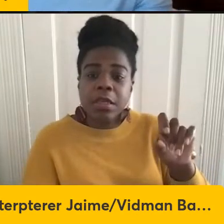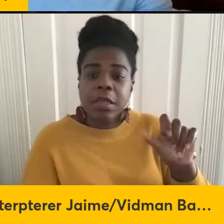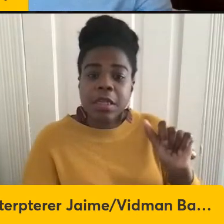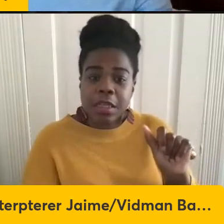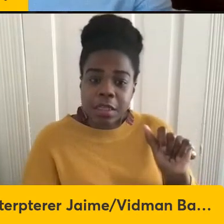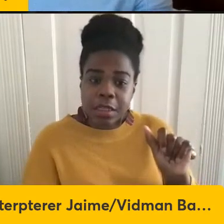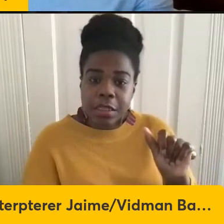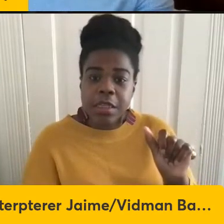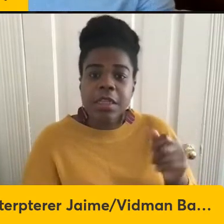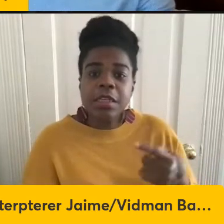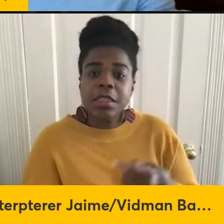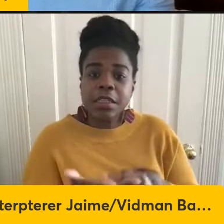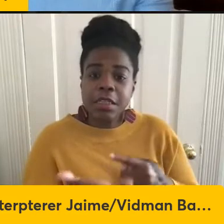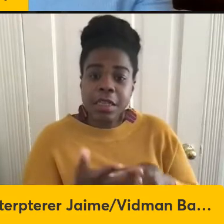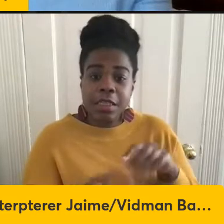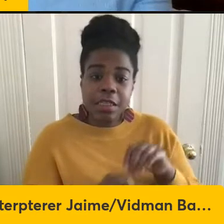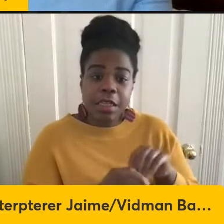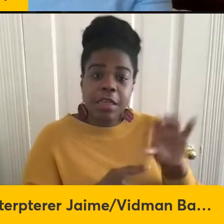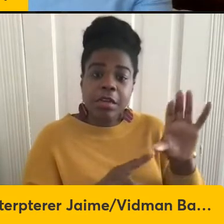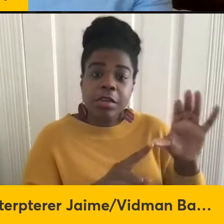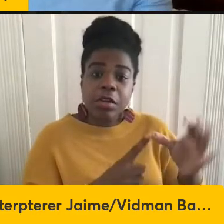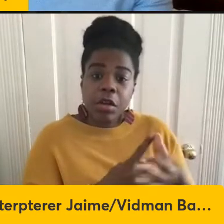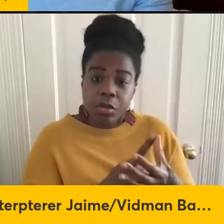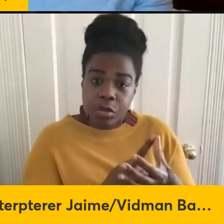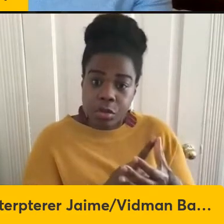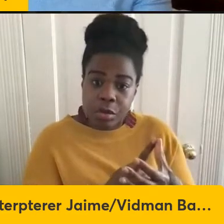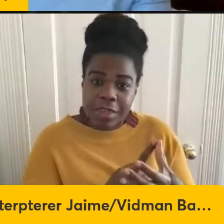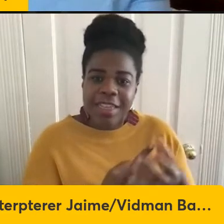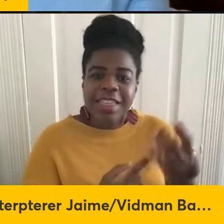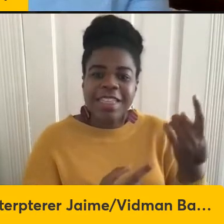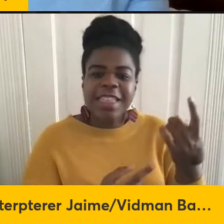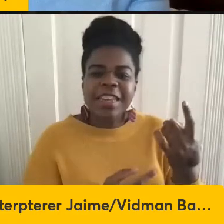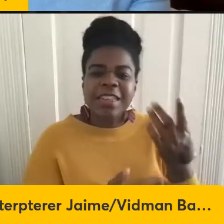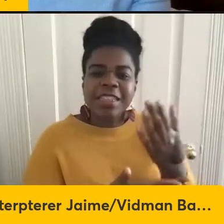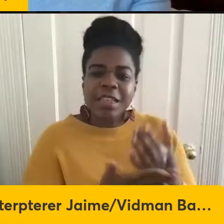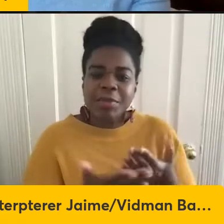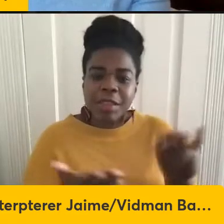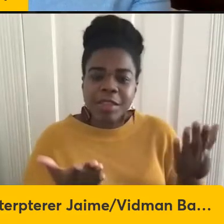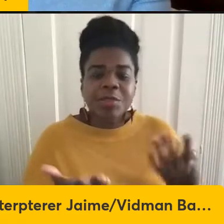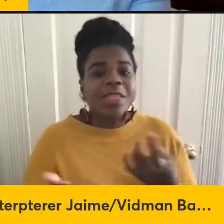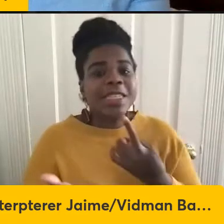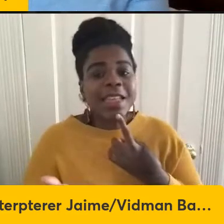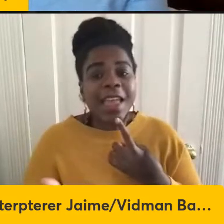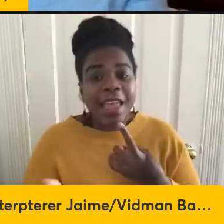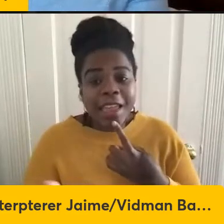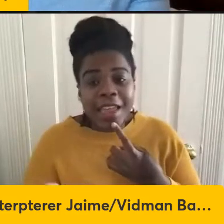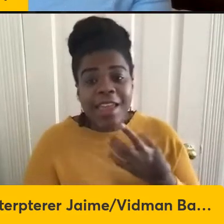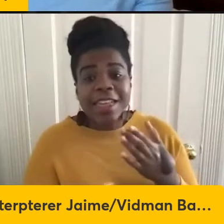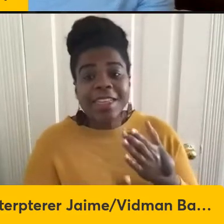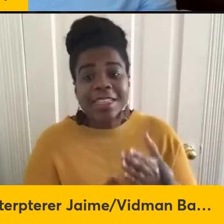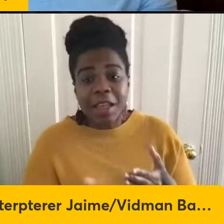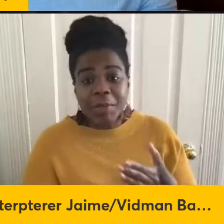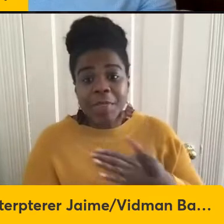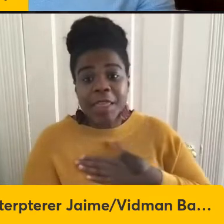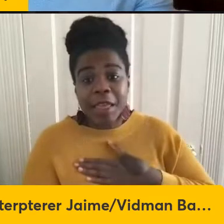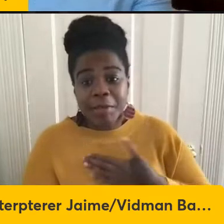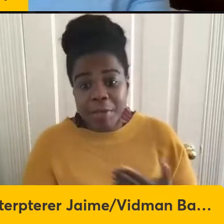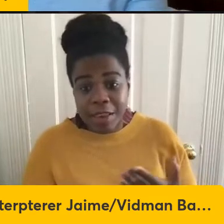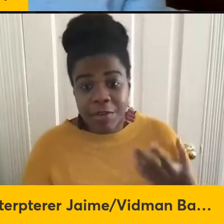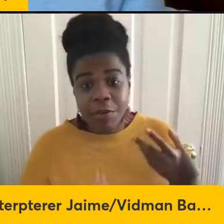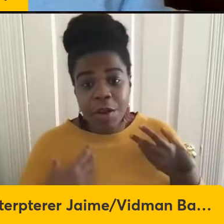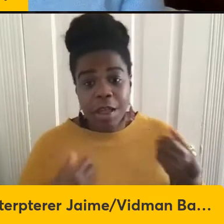our own cultural space, there are certain things we say, there are certain things we admit are health